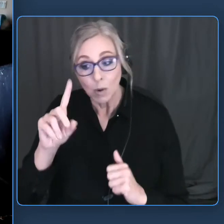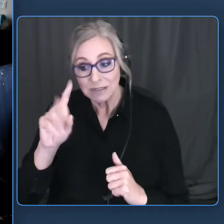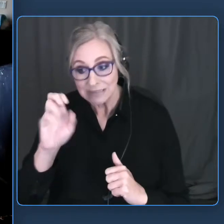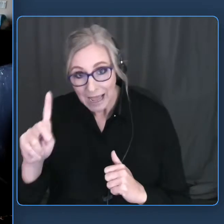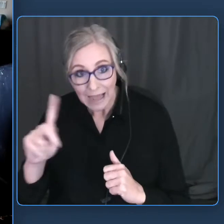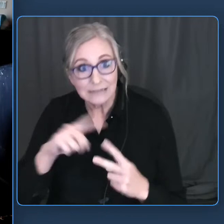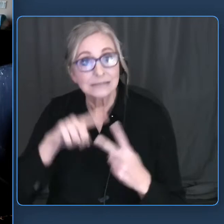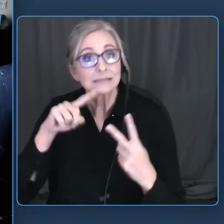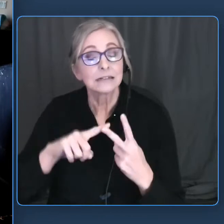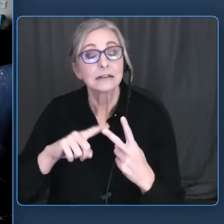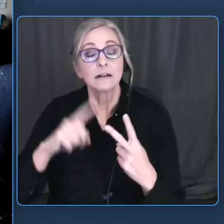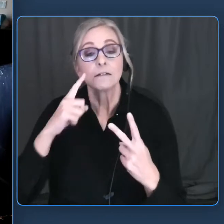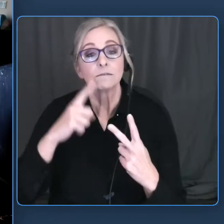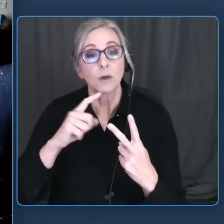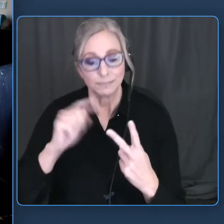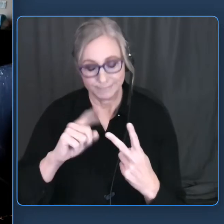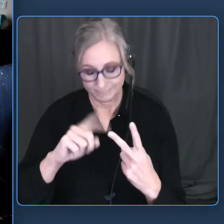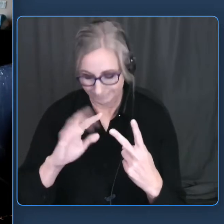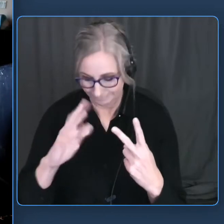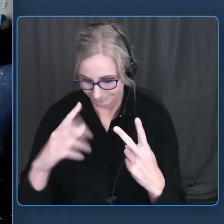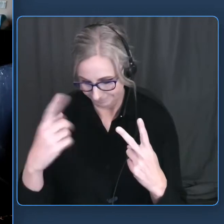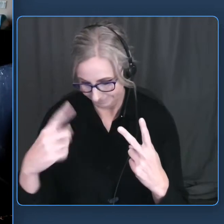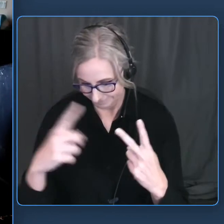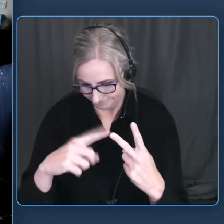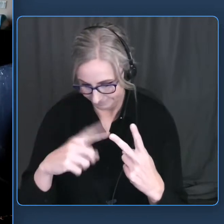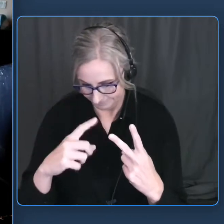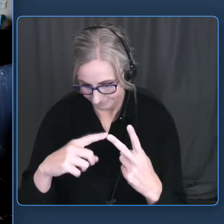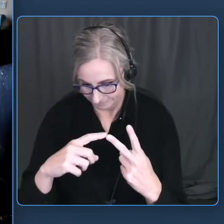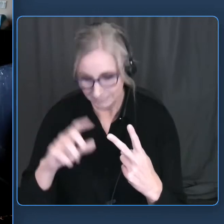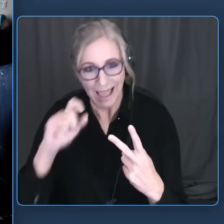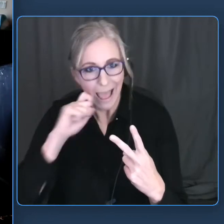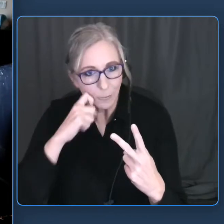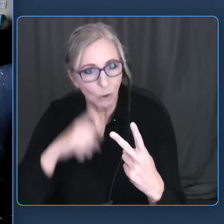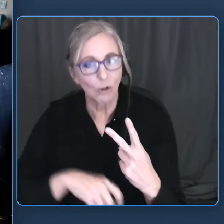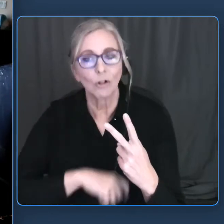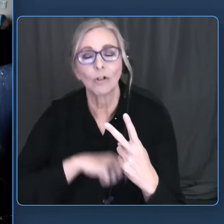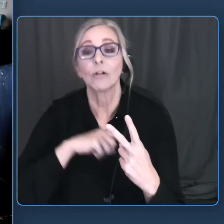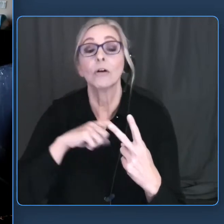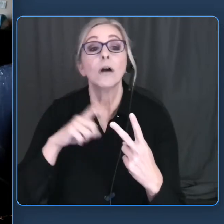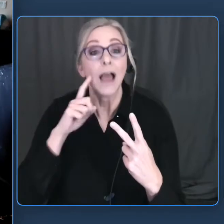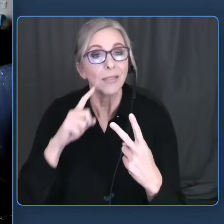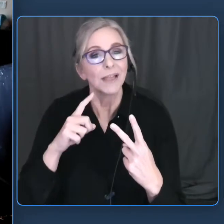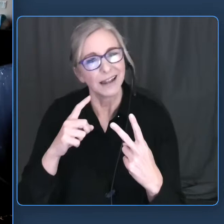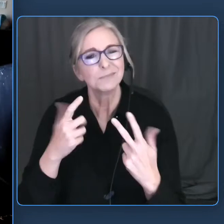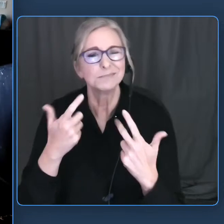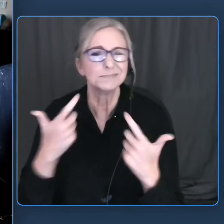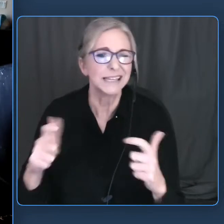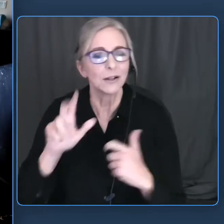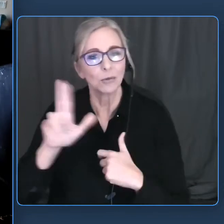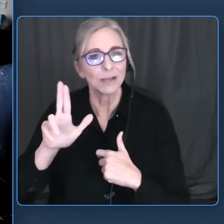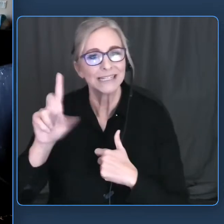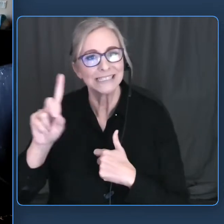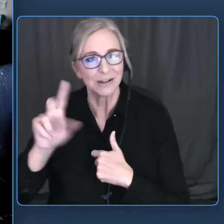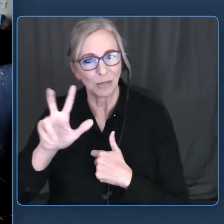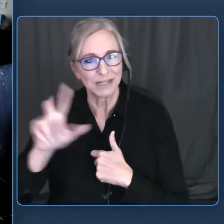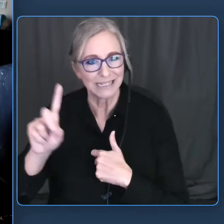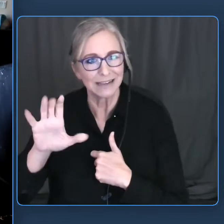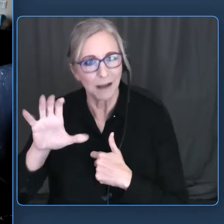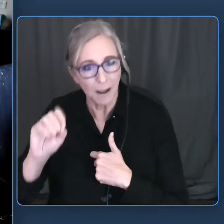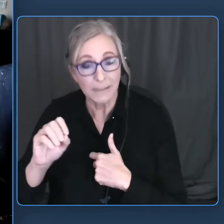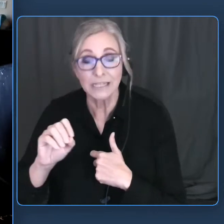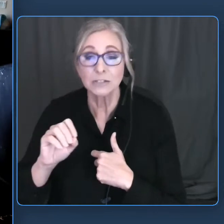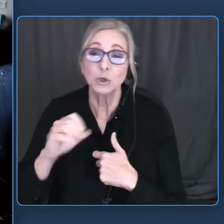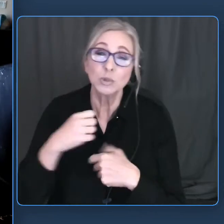from also from Apple and then the big 3D companies. So I suspect